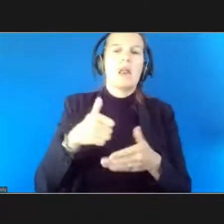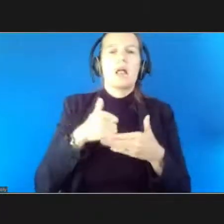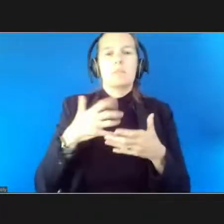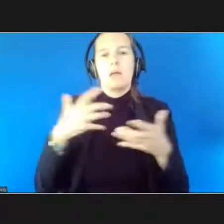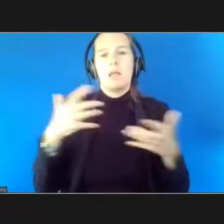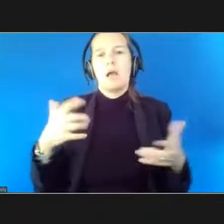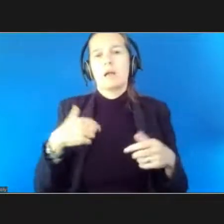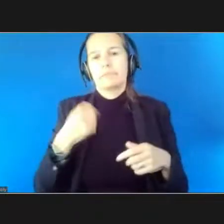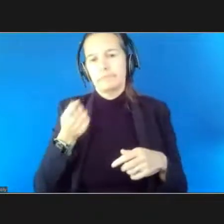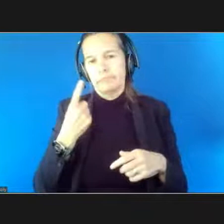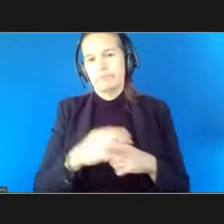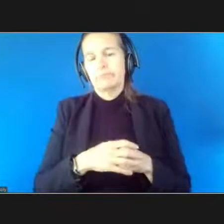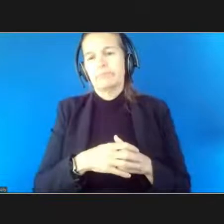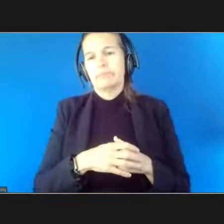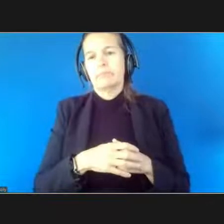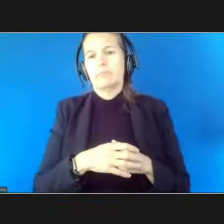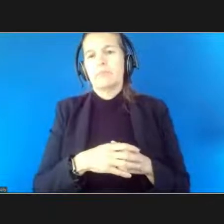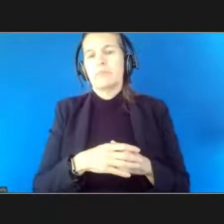that.